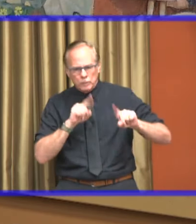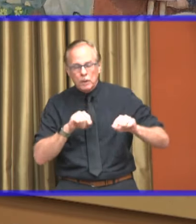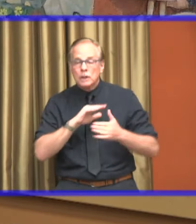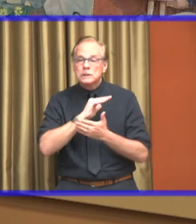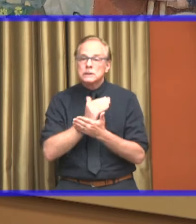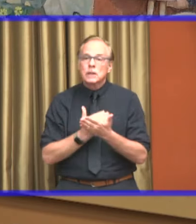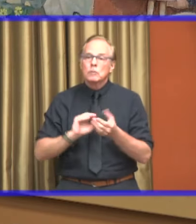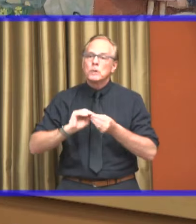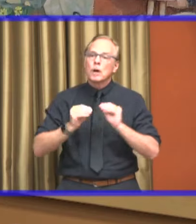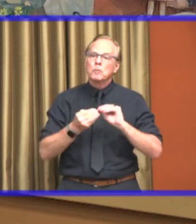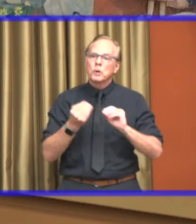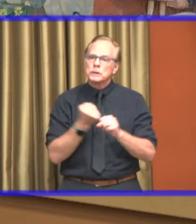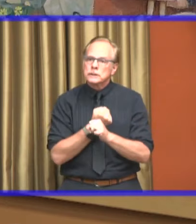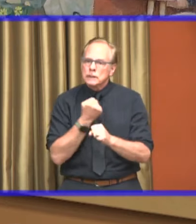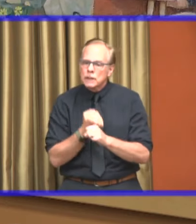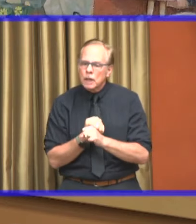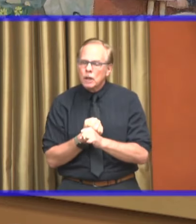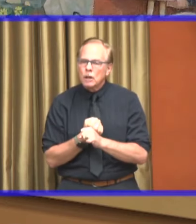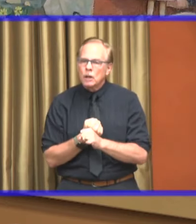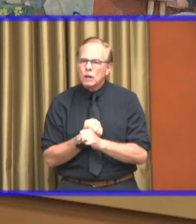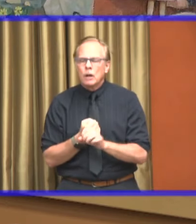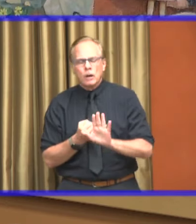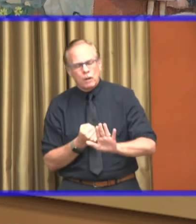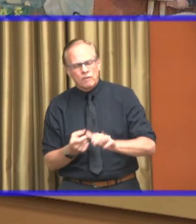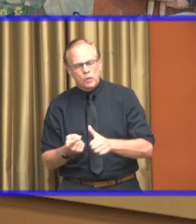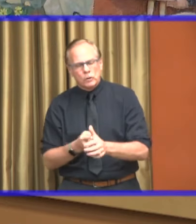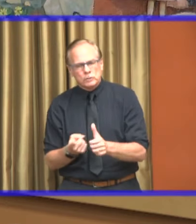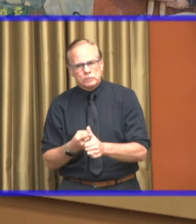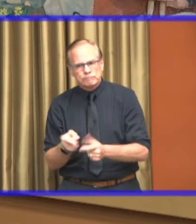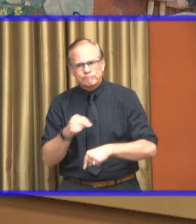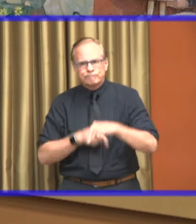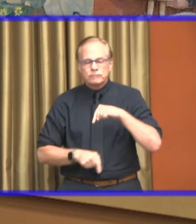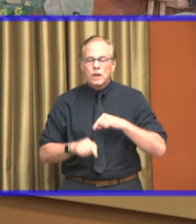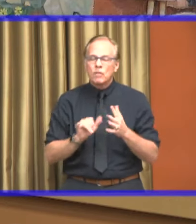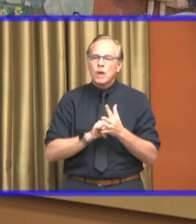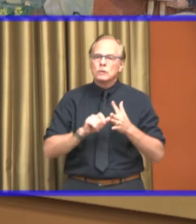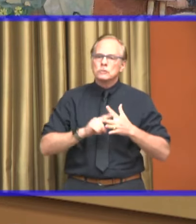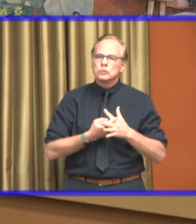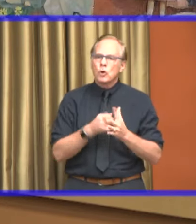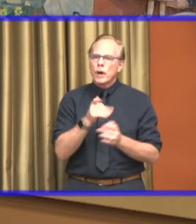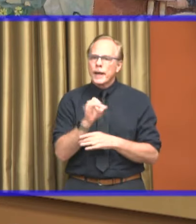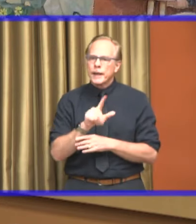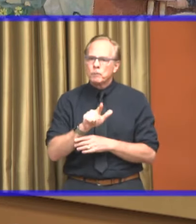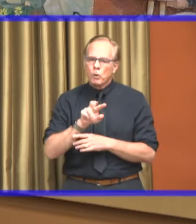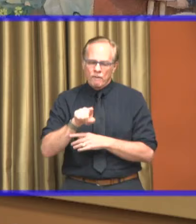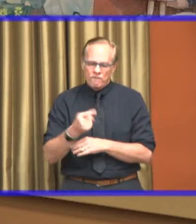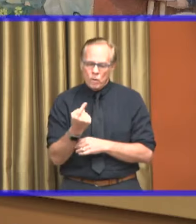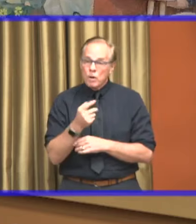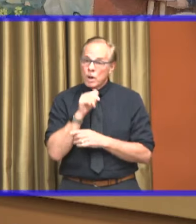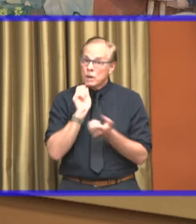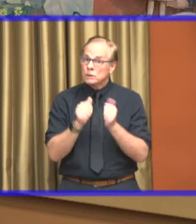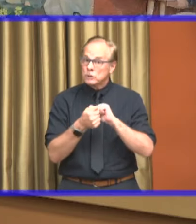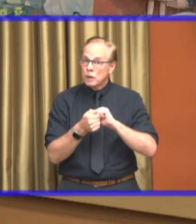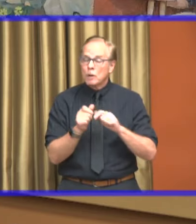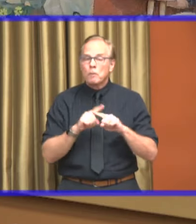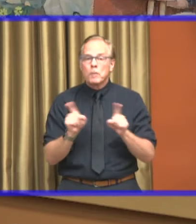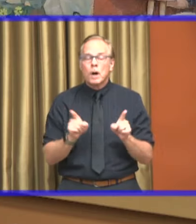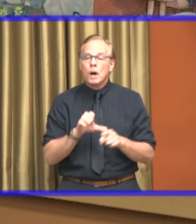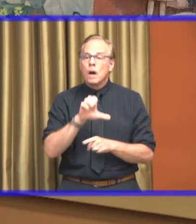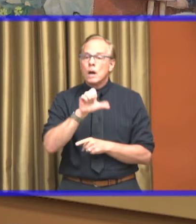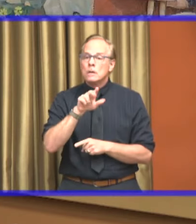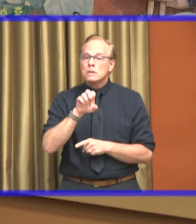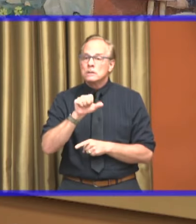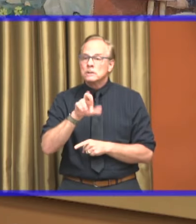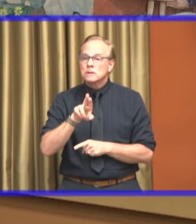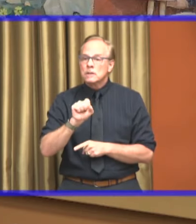stats, to reflect back. Census Day was April 1st. That didn't change. Census Day, being April